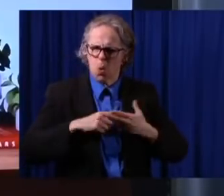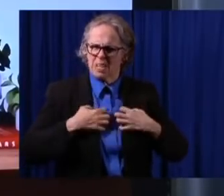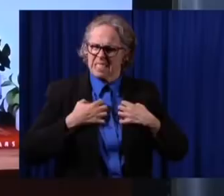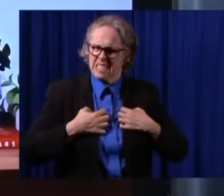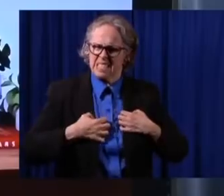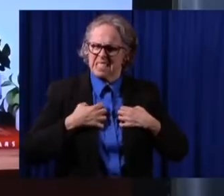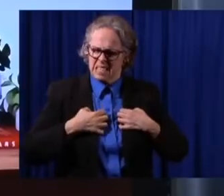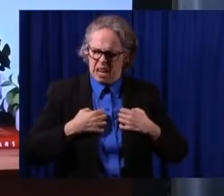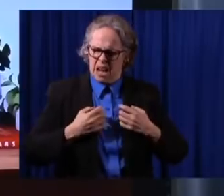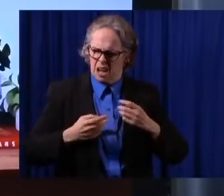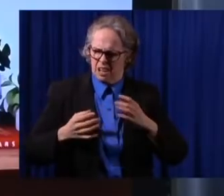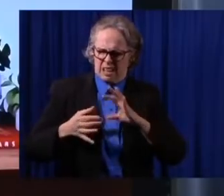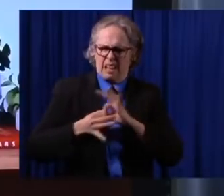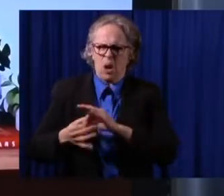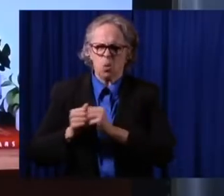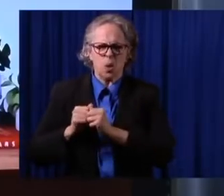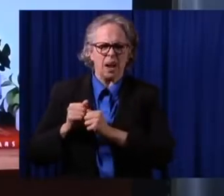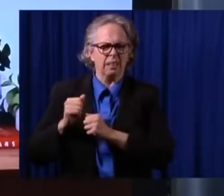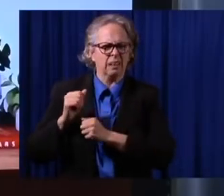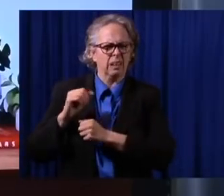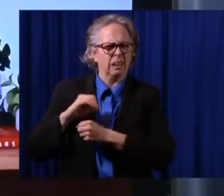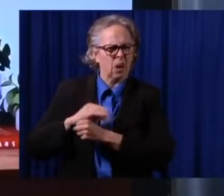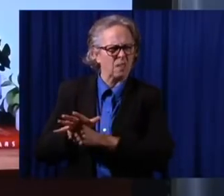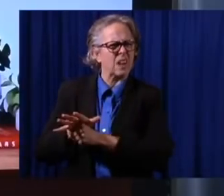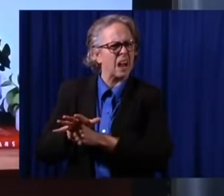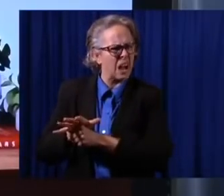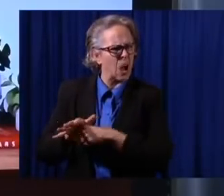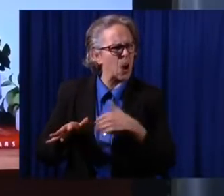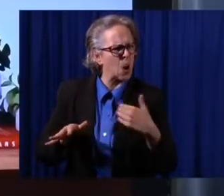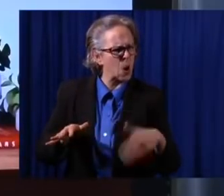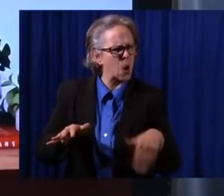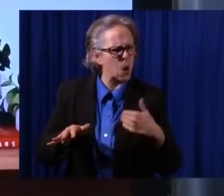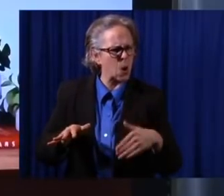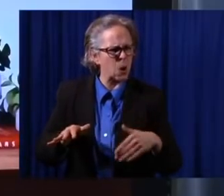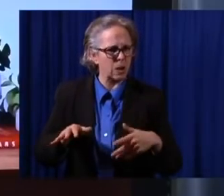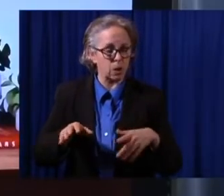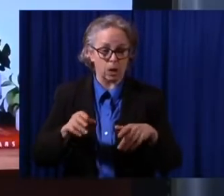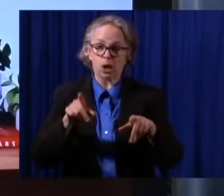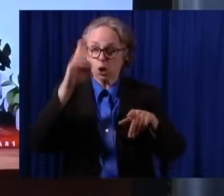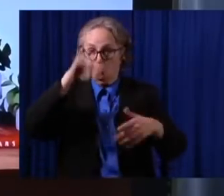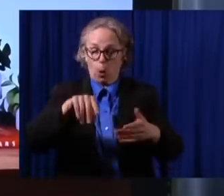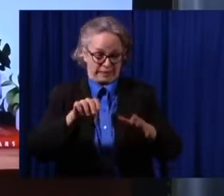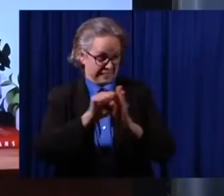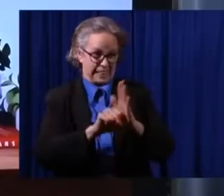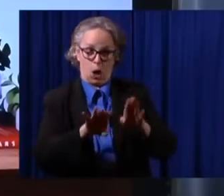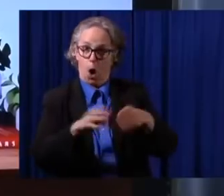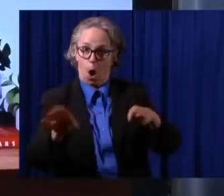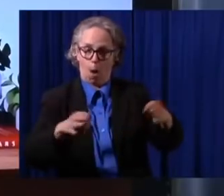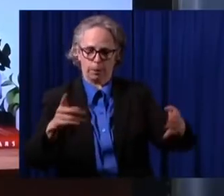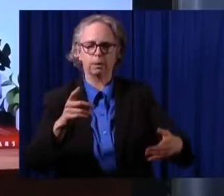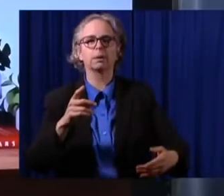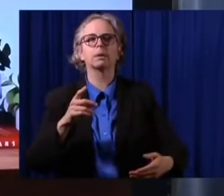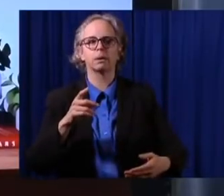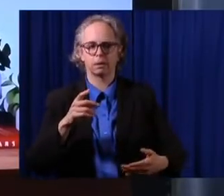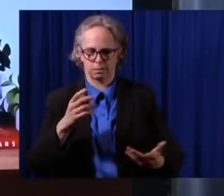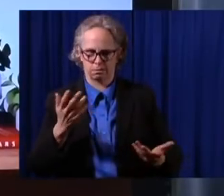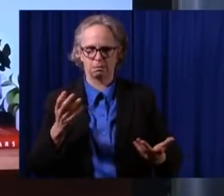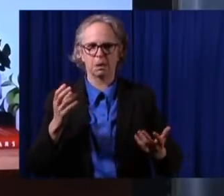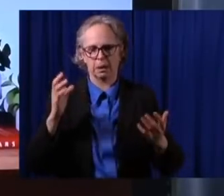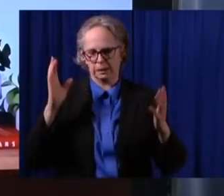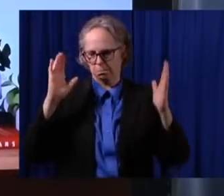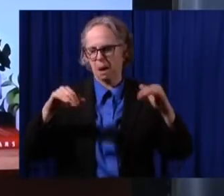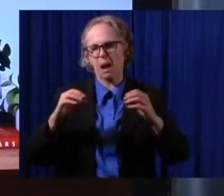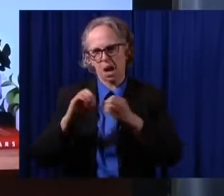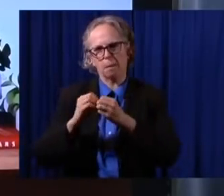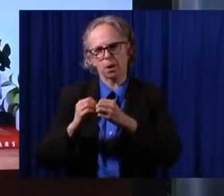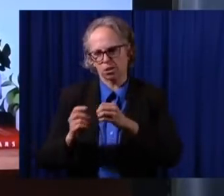state opens that we're going to start to see more positive kids, but that rate has been going up. It's something we're keeping our eye on. It hasn't gone up dramatically,